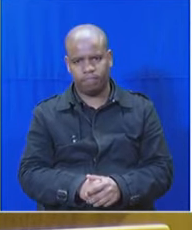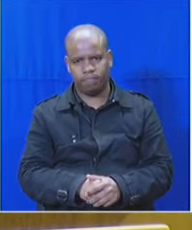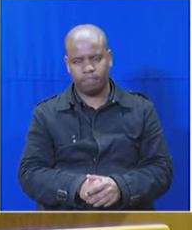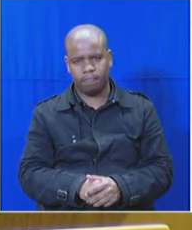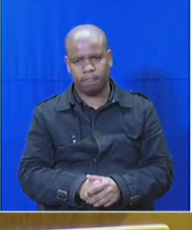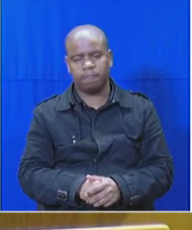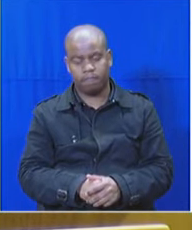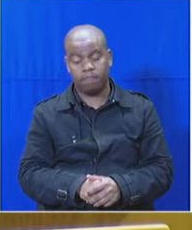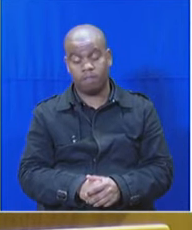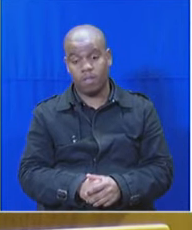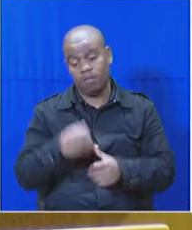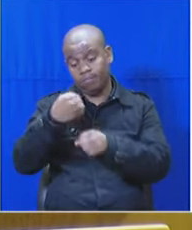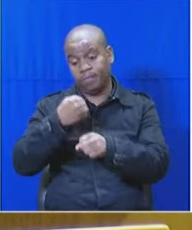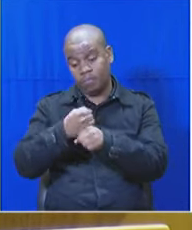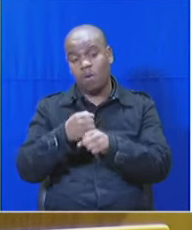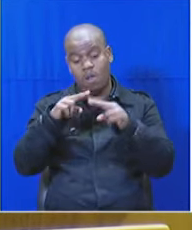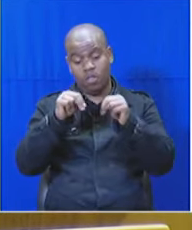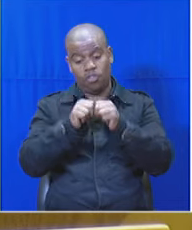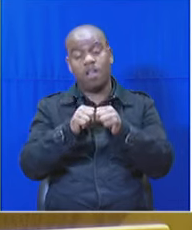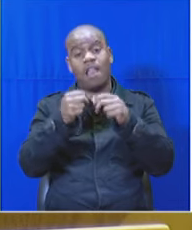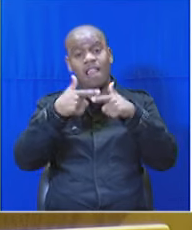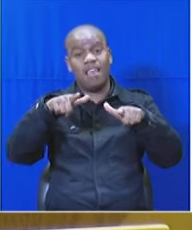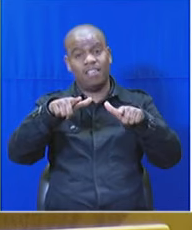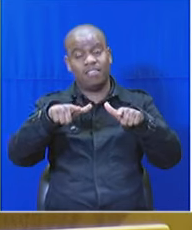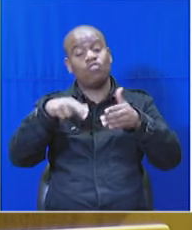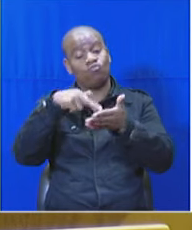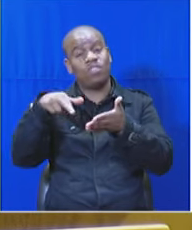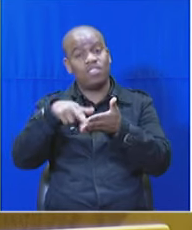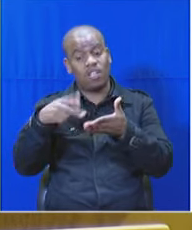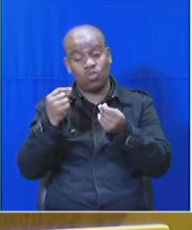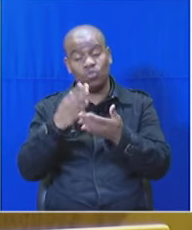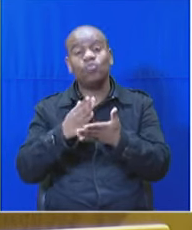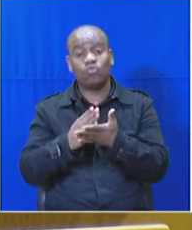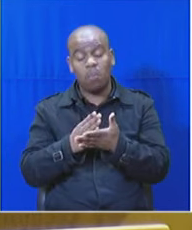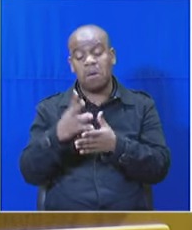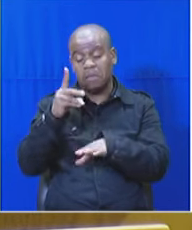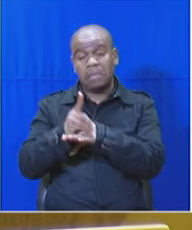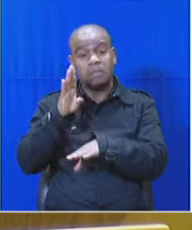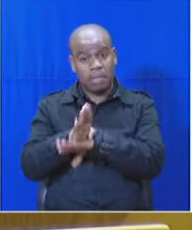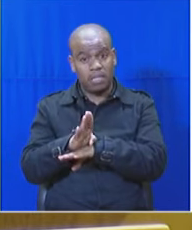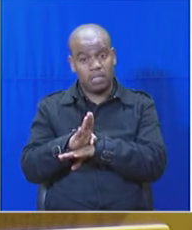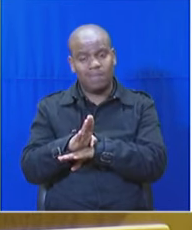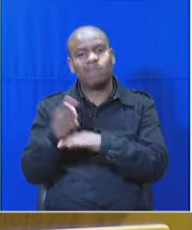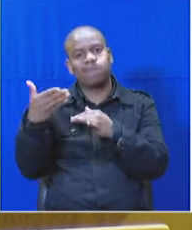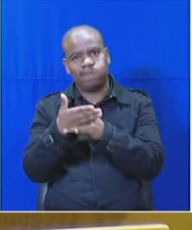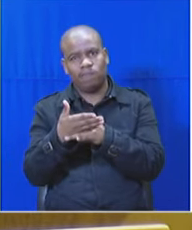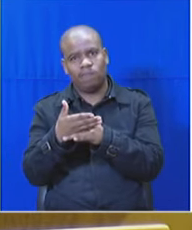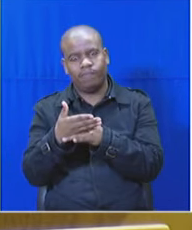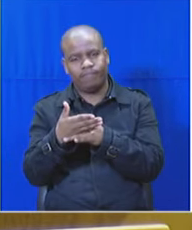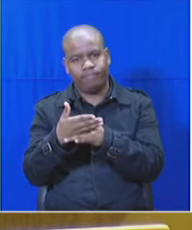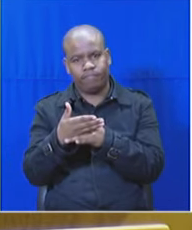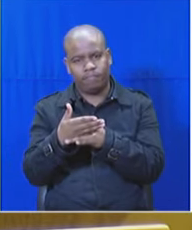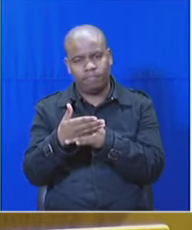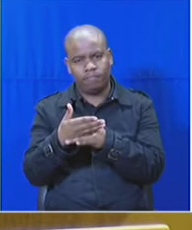Such are the following creations of the National Land Register to better manage the database, Honorable Chabile. prioritization of land